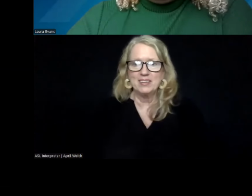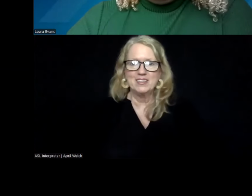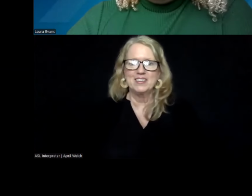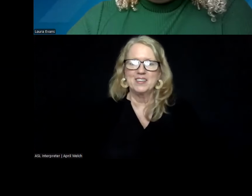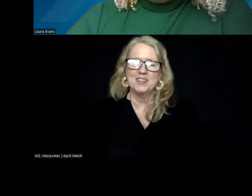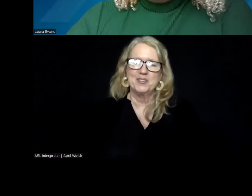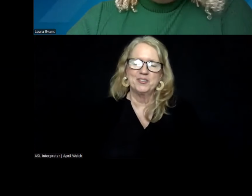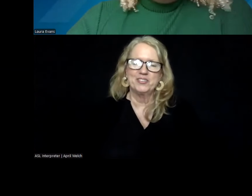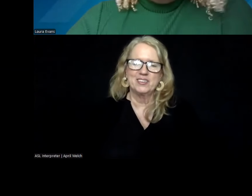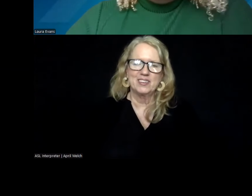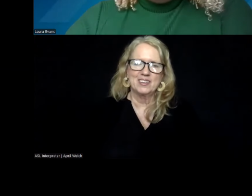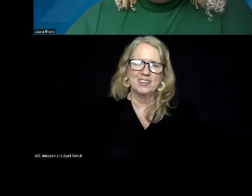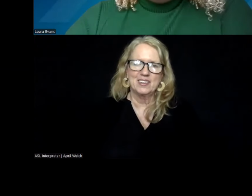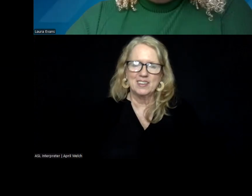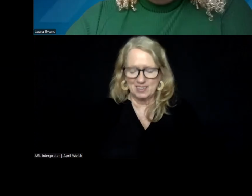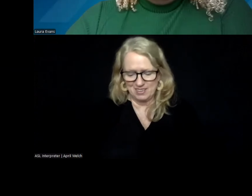Okay.